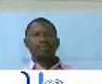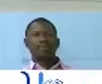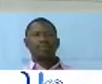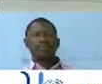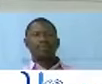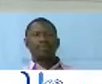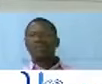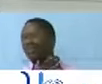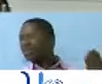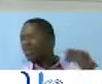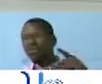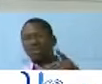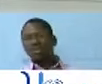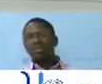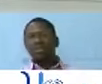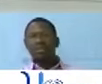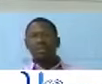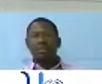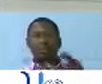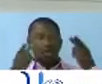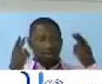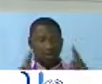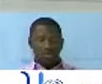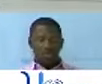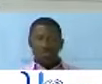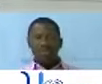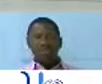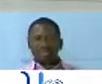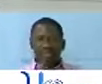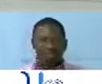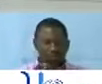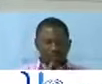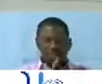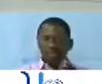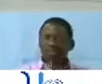your freedom behind closed doors.